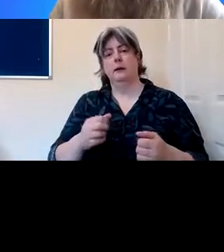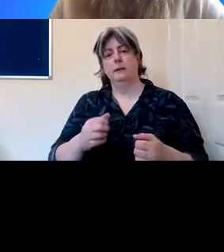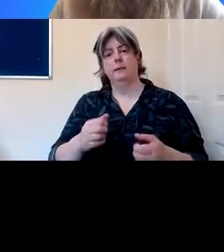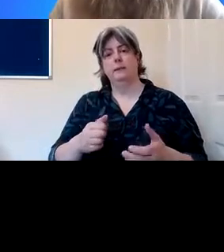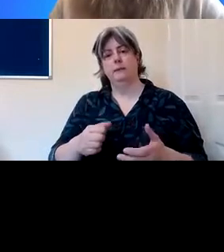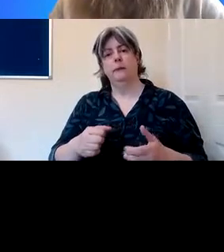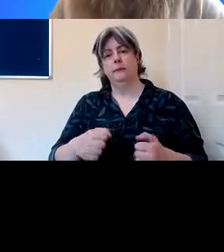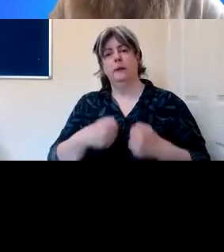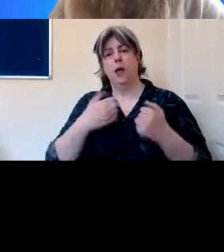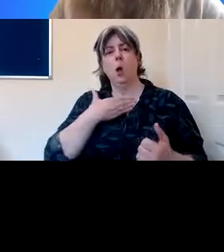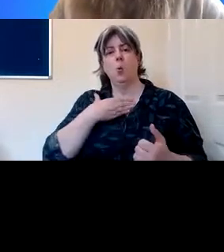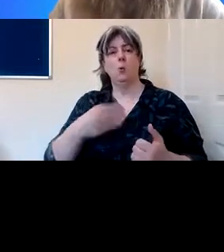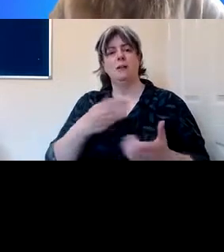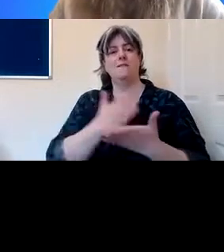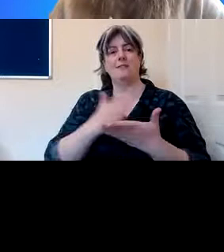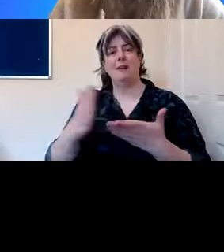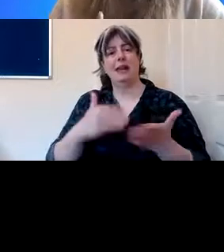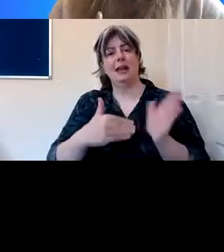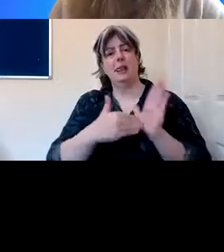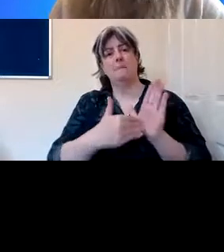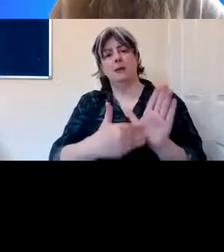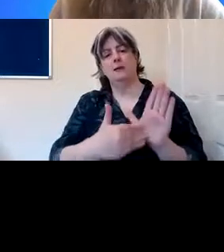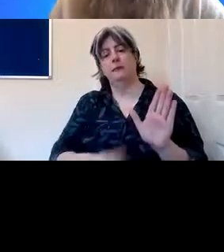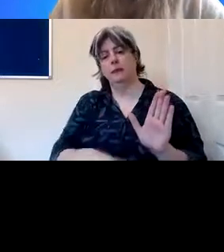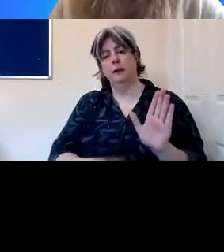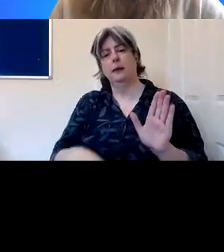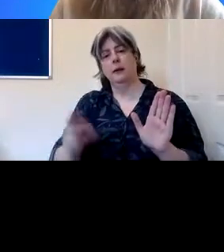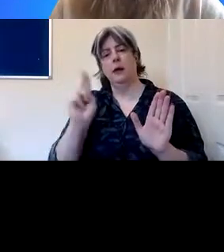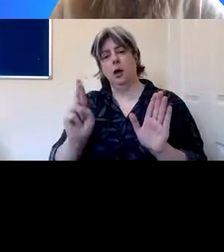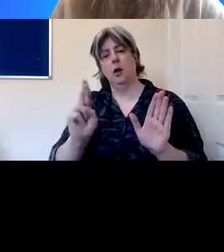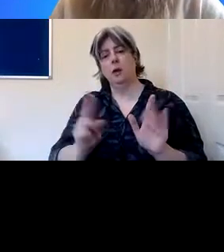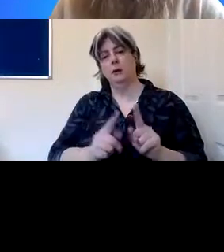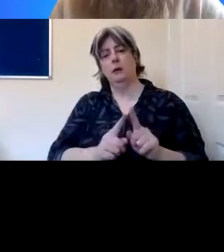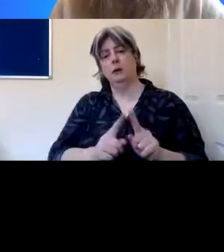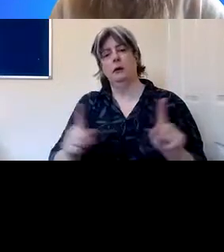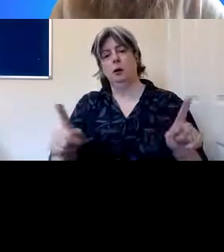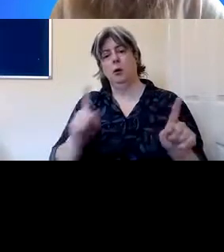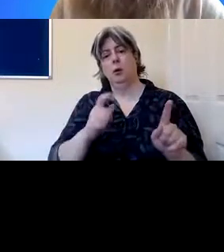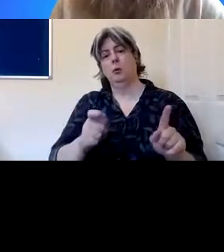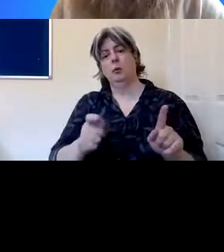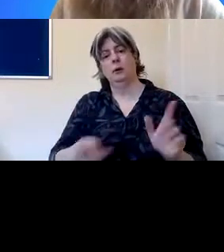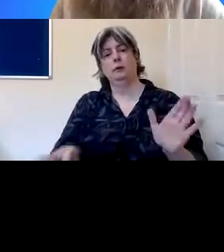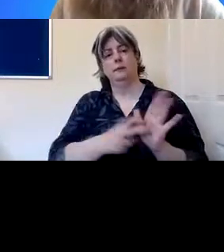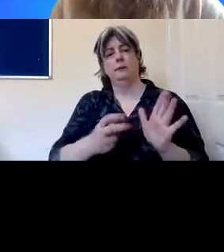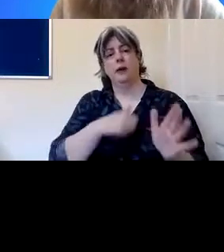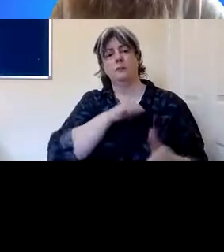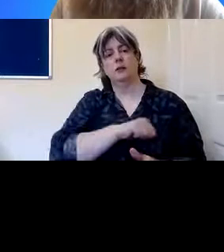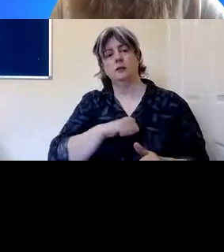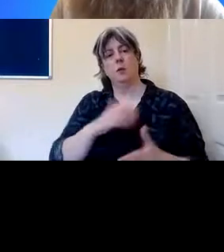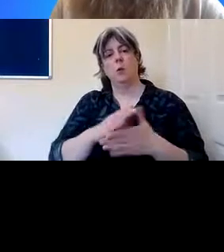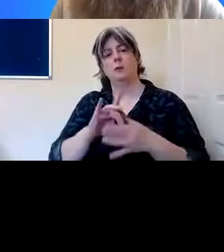our manifesto, and I'm hoping that you will sign up to our pledge and you'll work with us in the coming